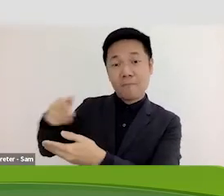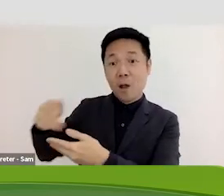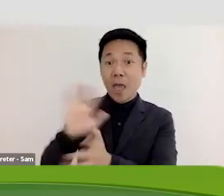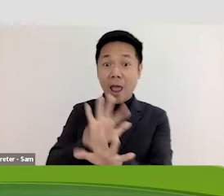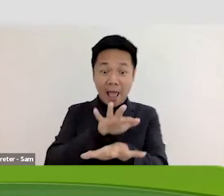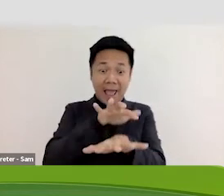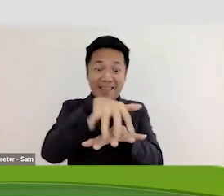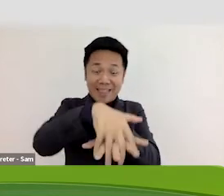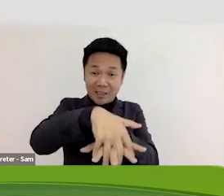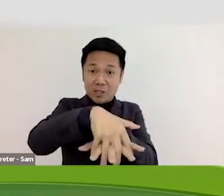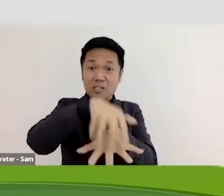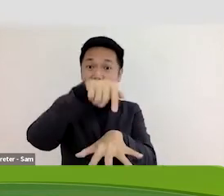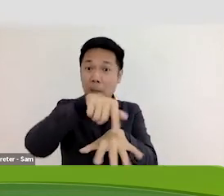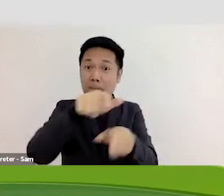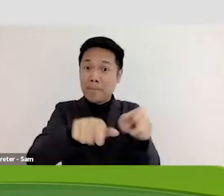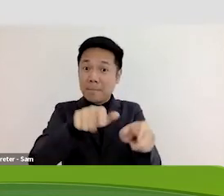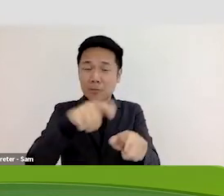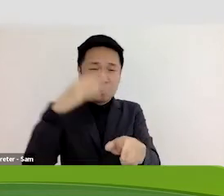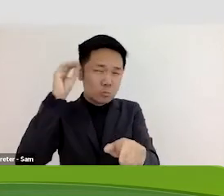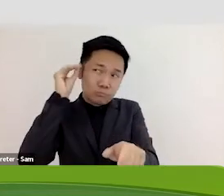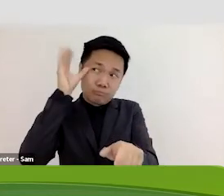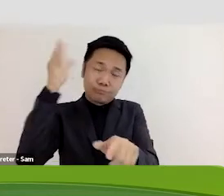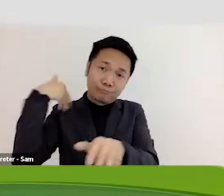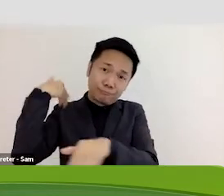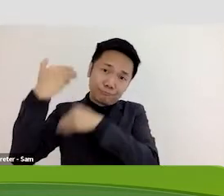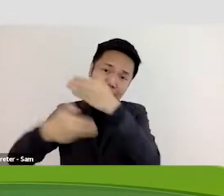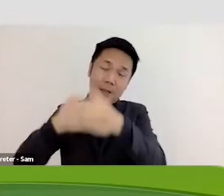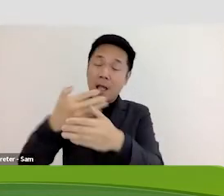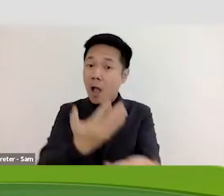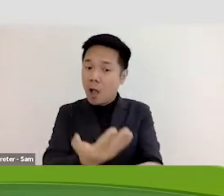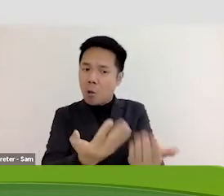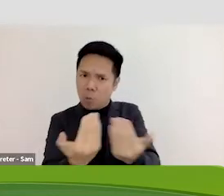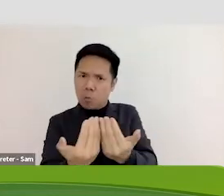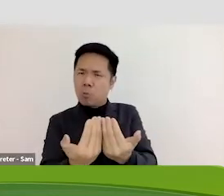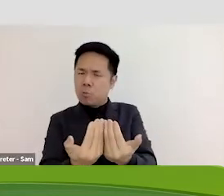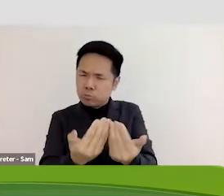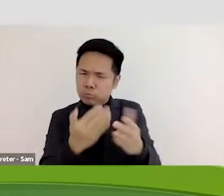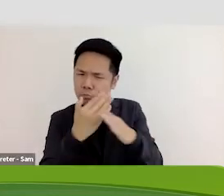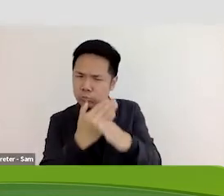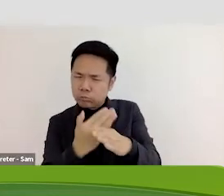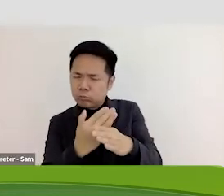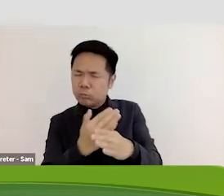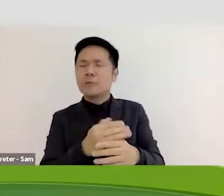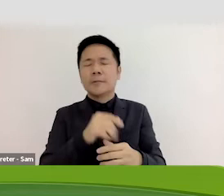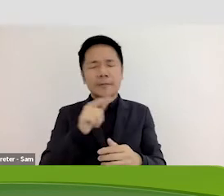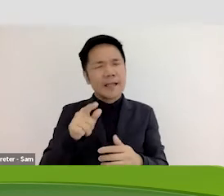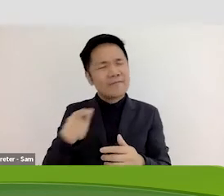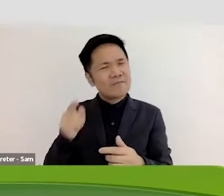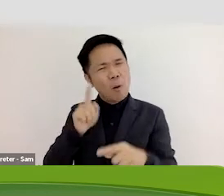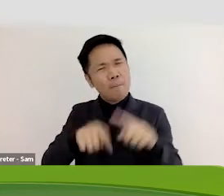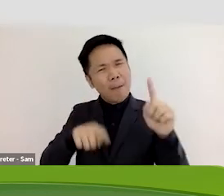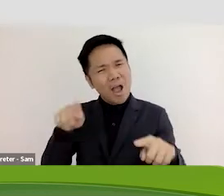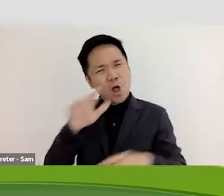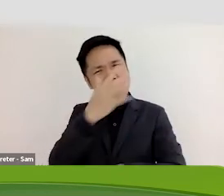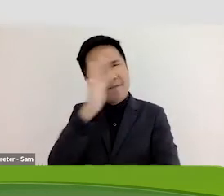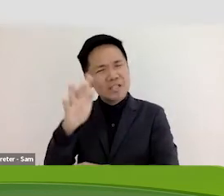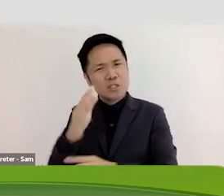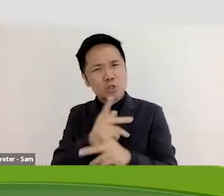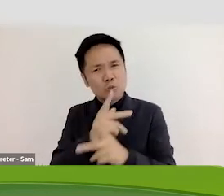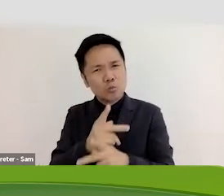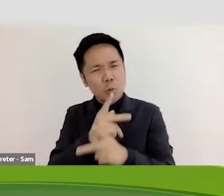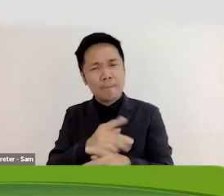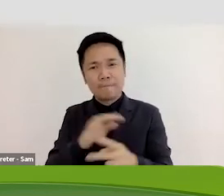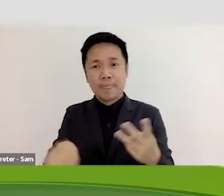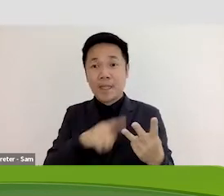and local communities for gender responsive climate change adaptation, biodiversity conservation,